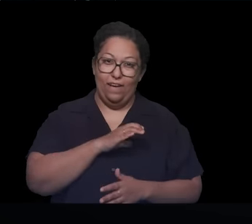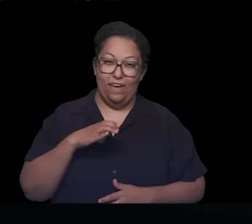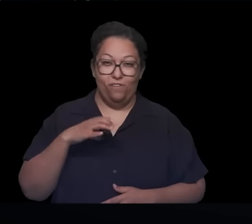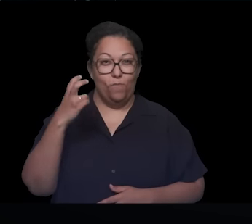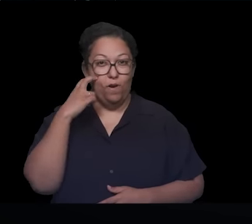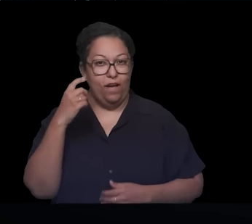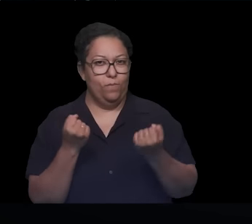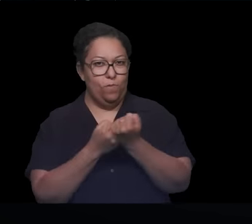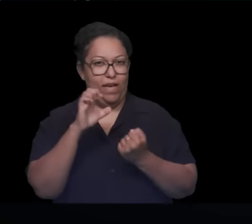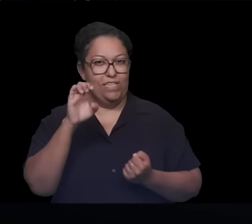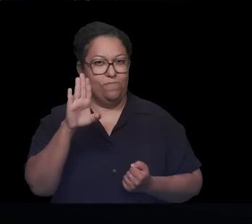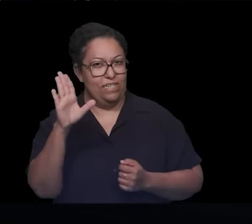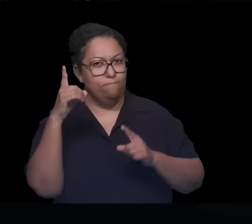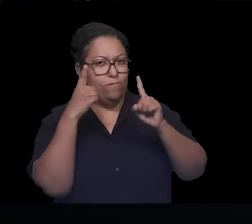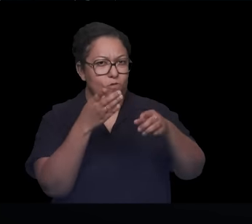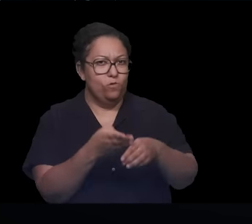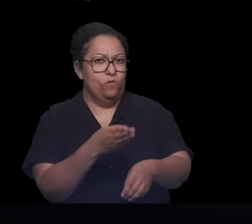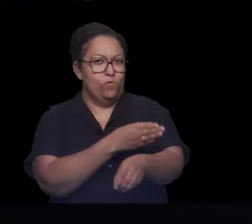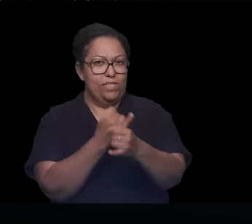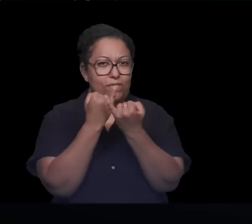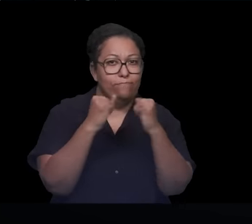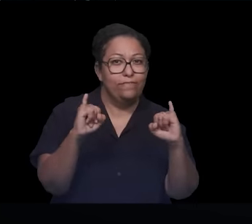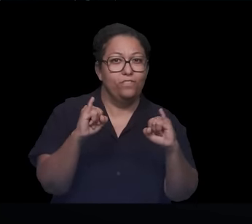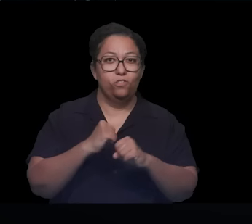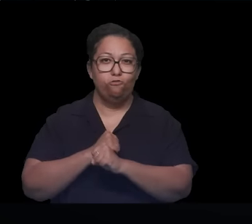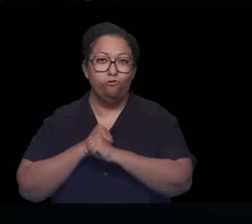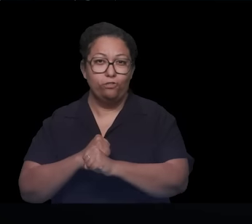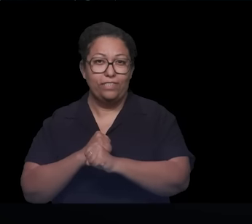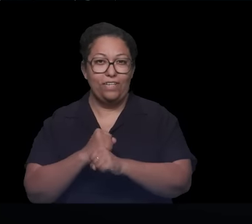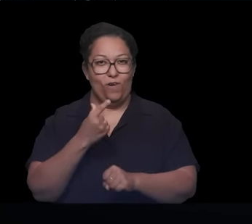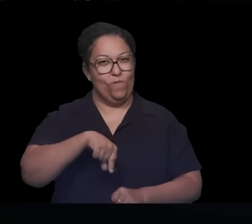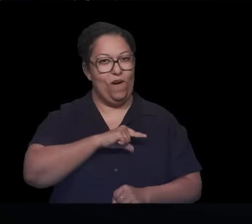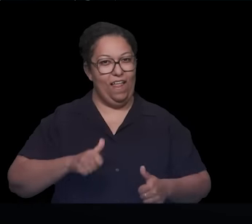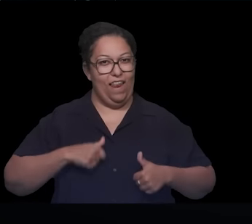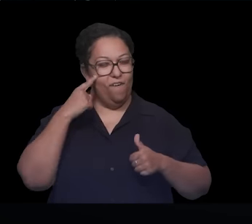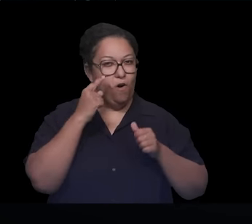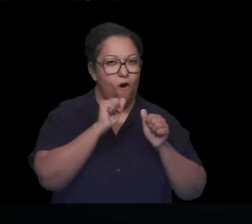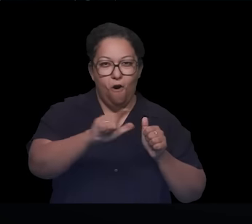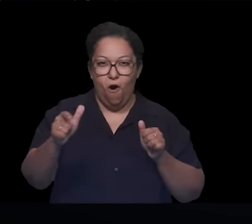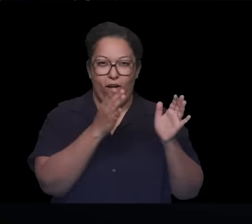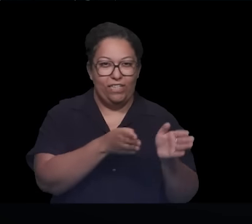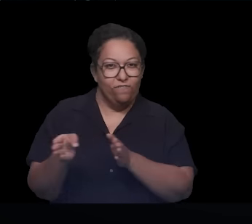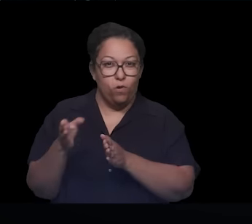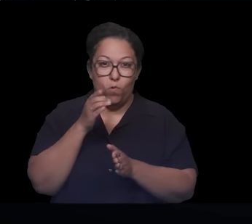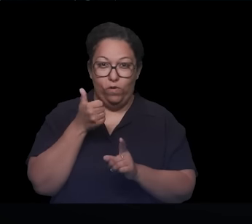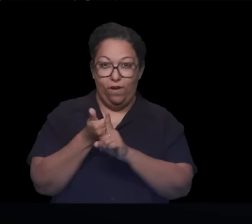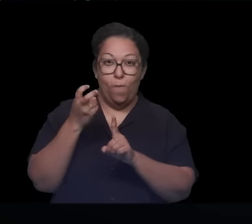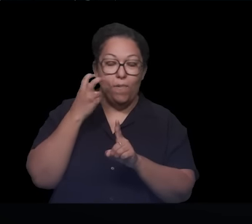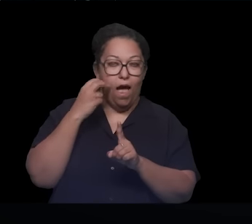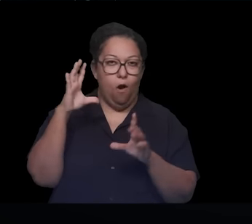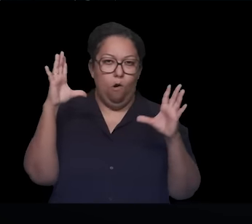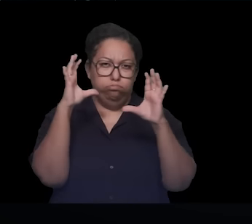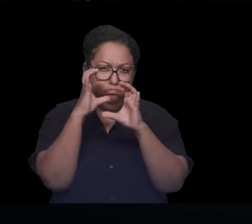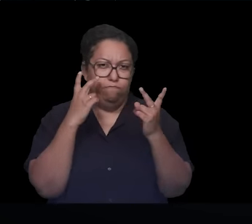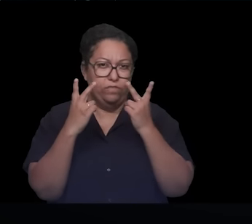Blind and support ACB in its mission to increase the independence, security, and quality of life for all individuals who are blind or visually